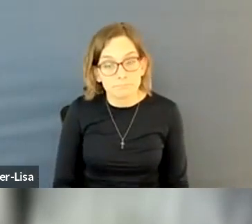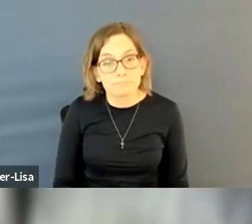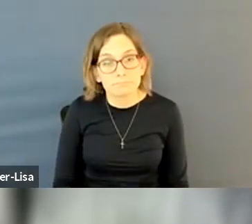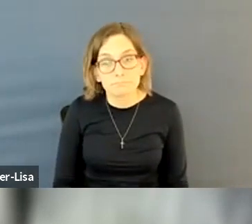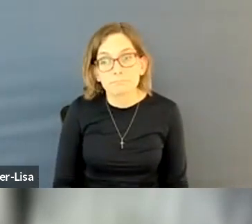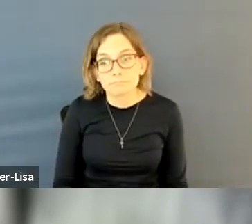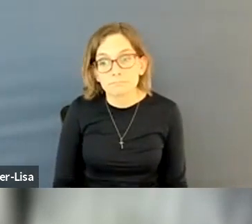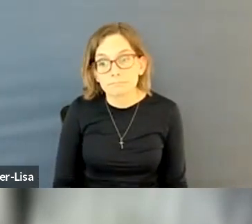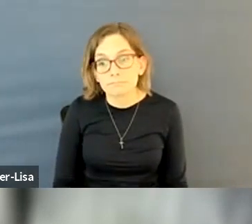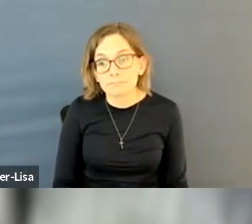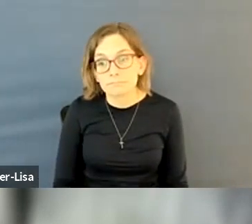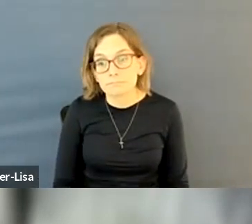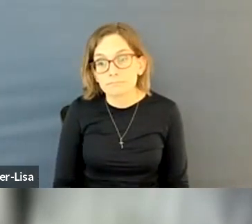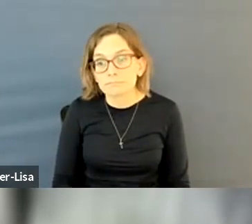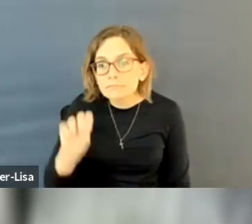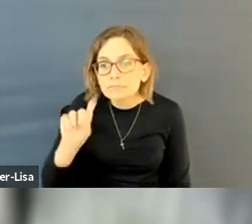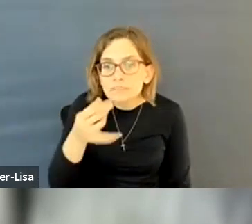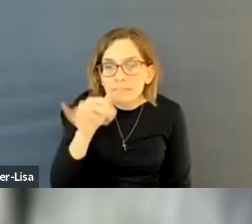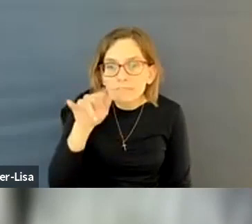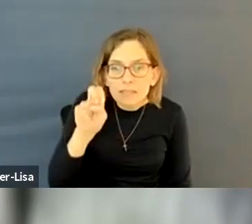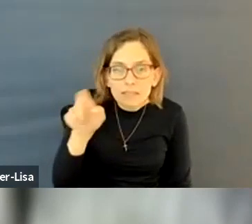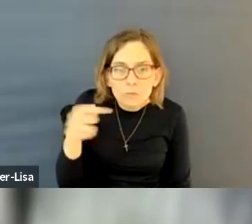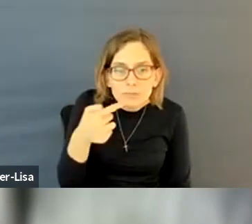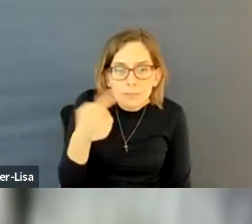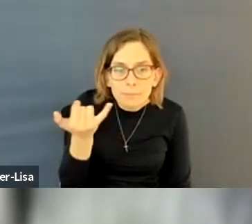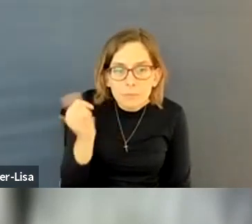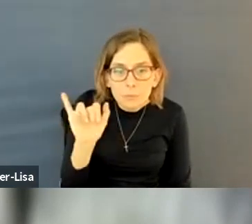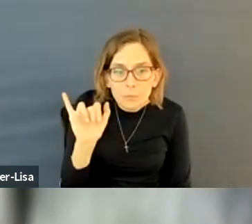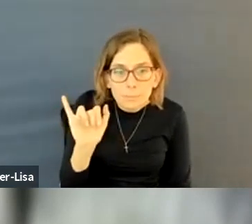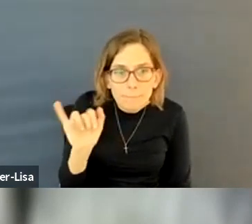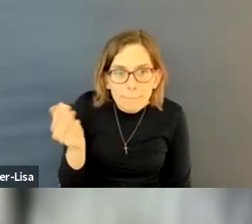And Stephanie had something you wanted to say?